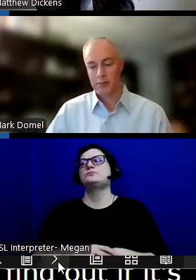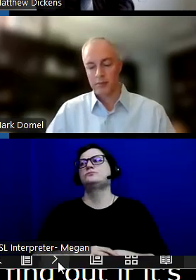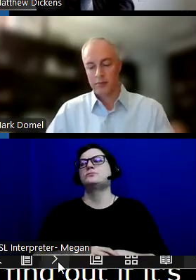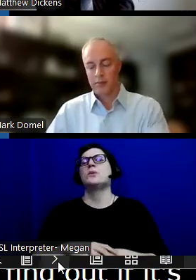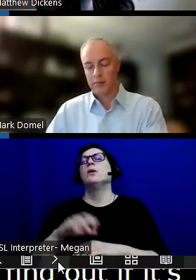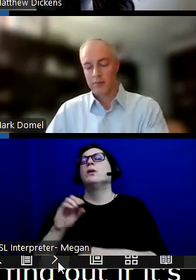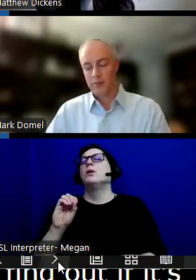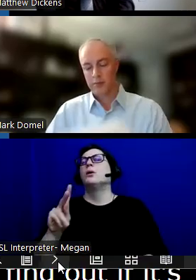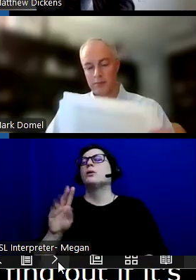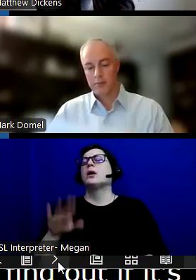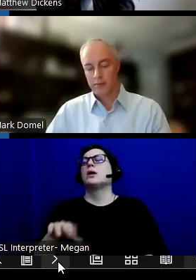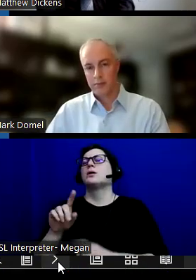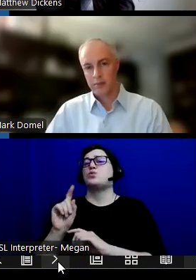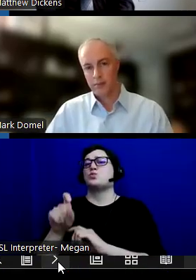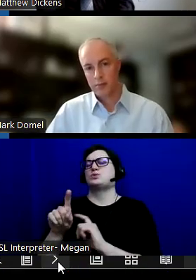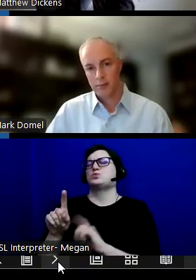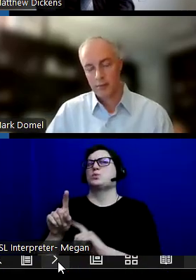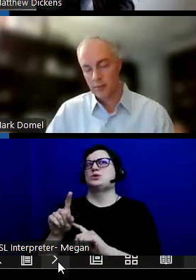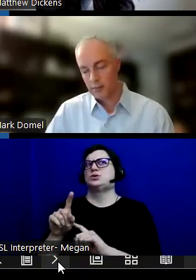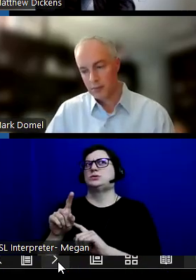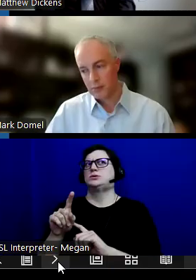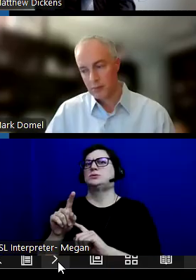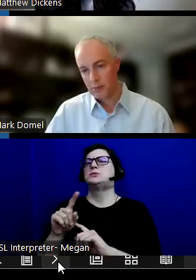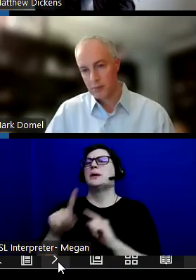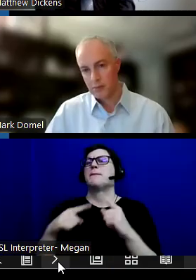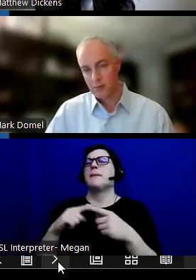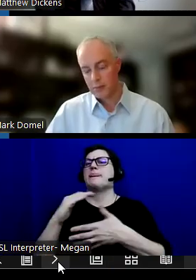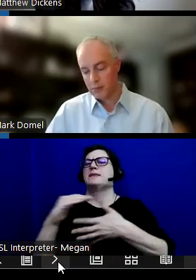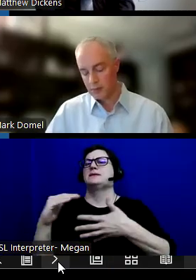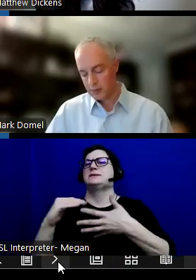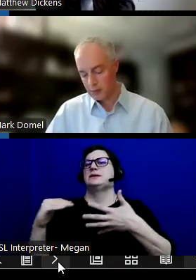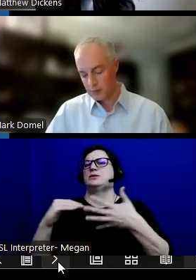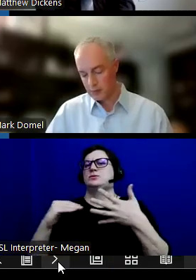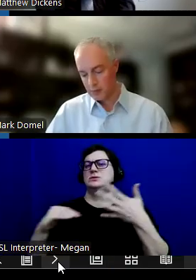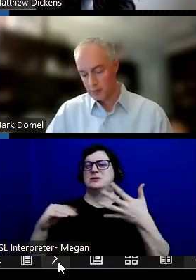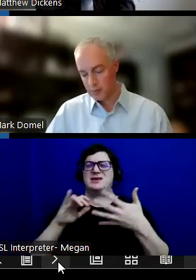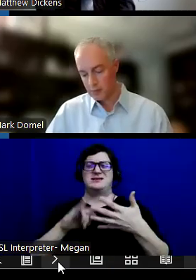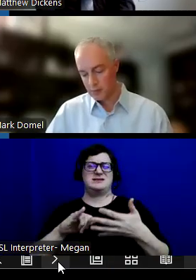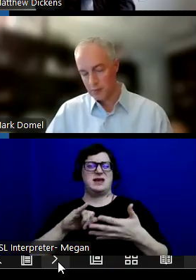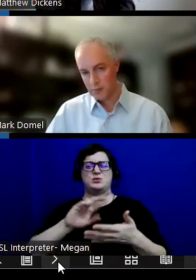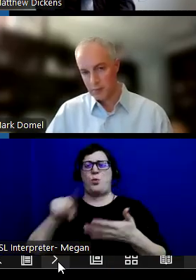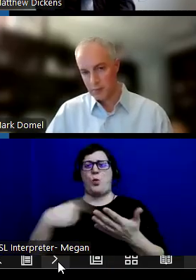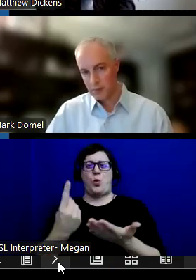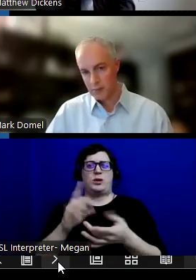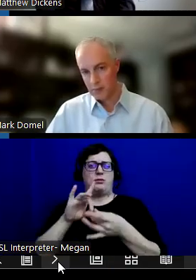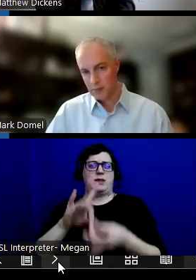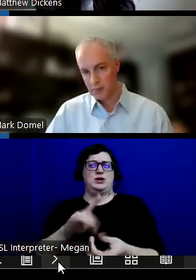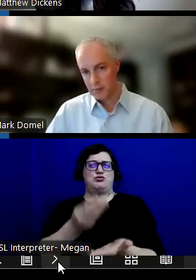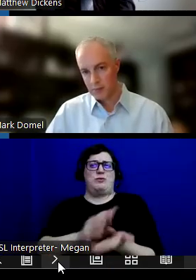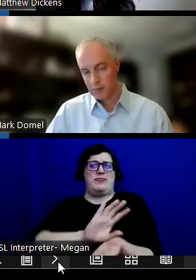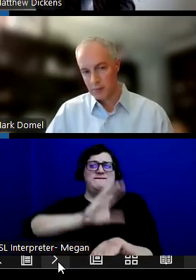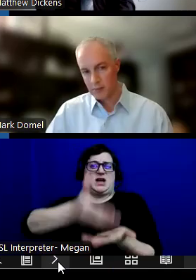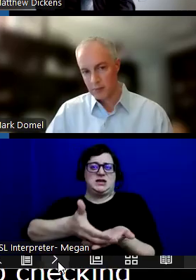Okay, and so this question is about the tiers. Do they refer only to the amount of funding versus the